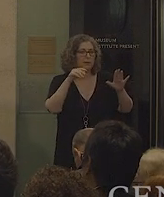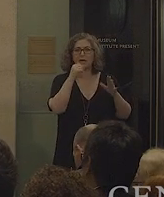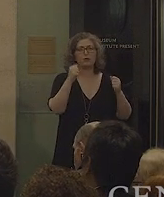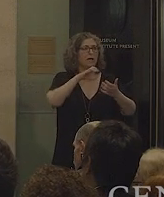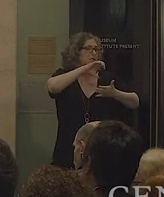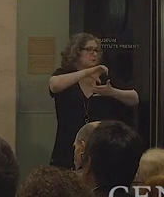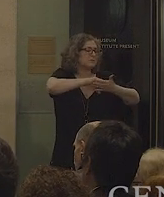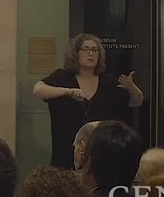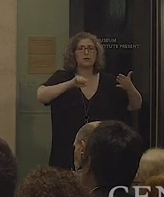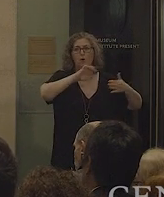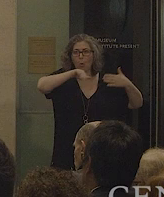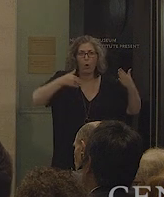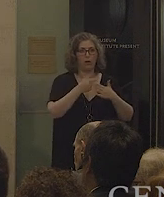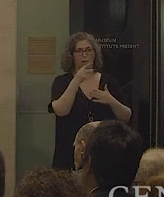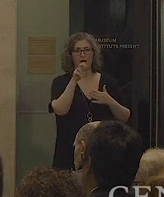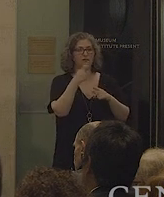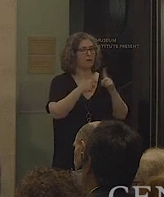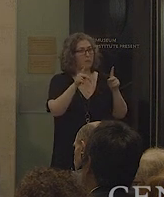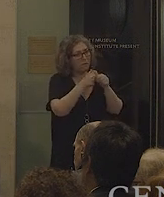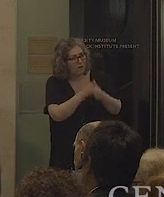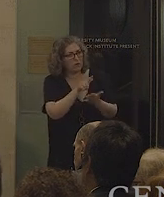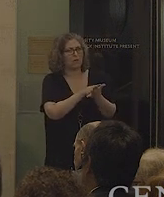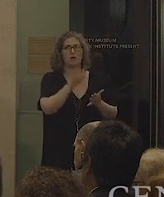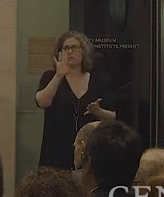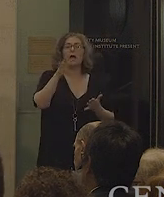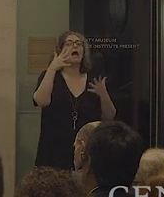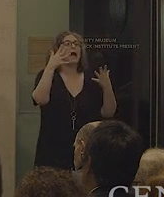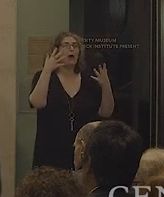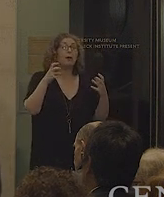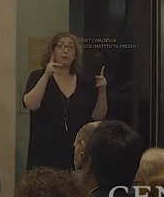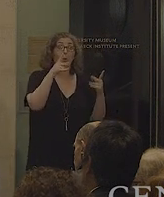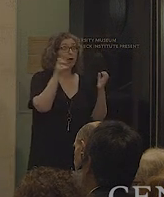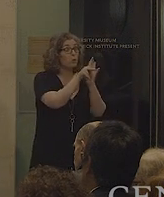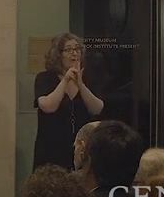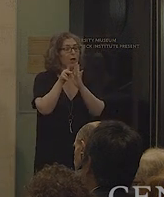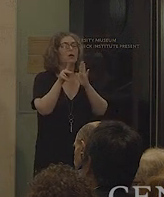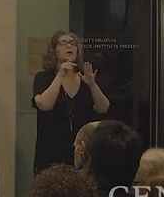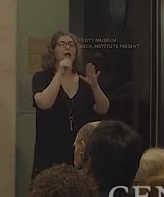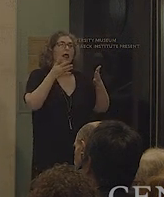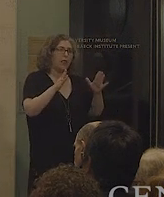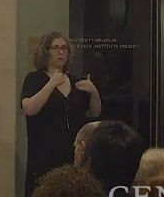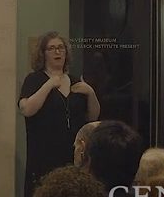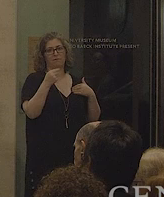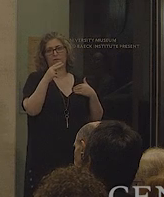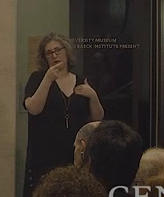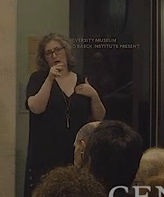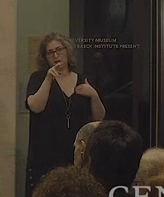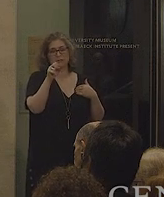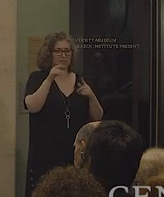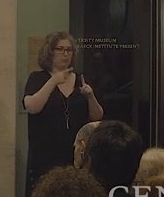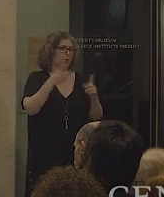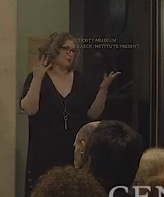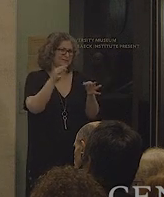remove weapons from lawful gun owners. I want to remove those who intend to kill from access to weapons. It's that simple. And